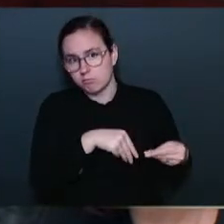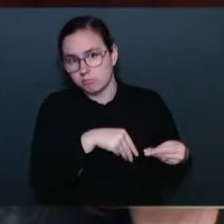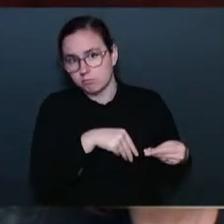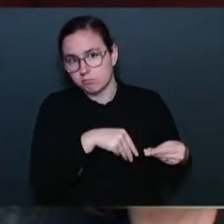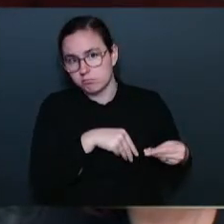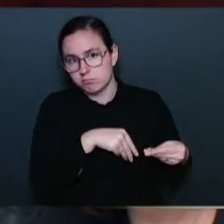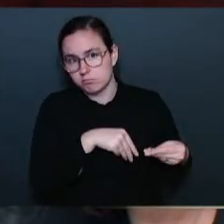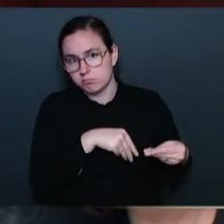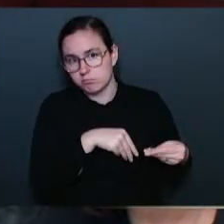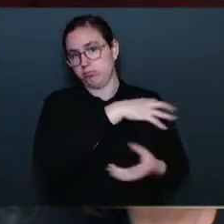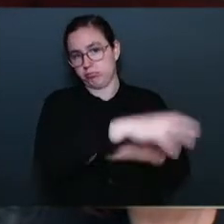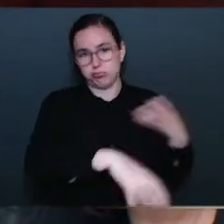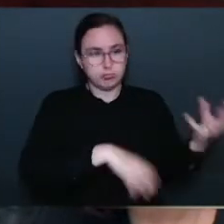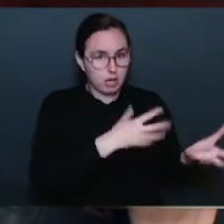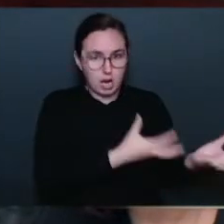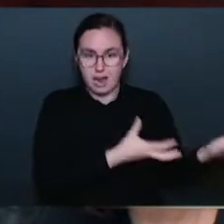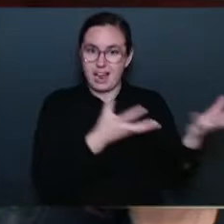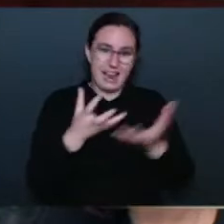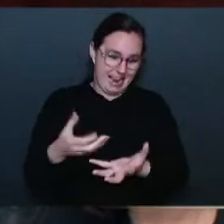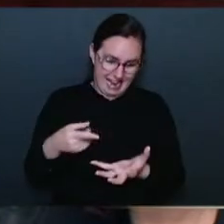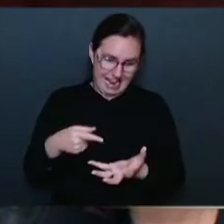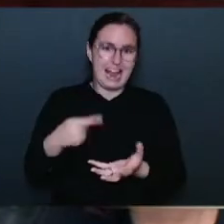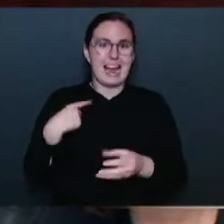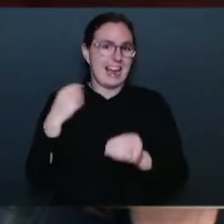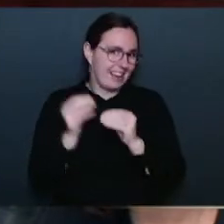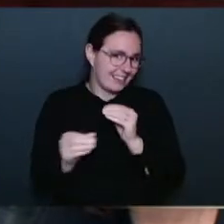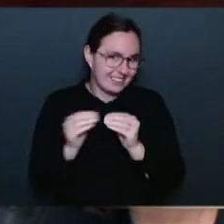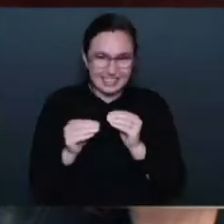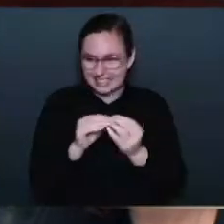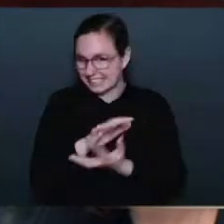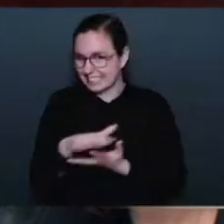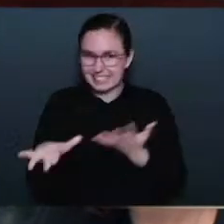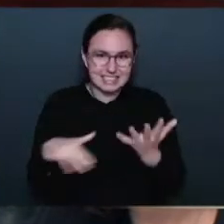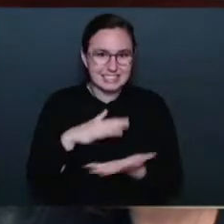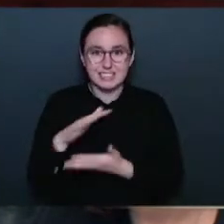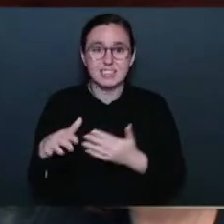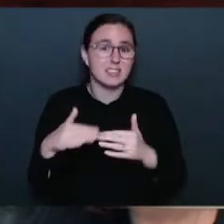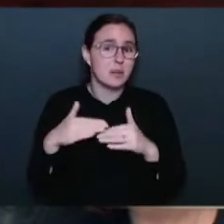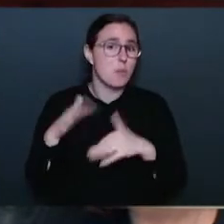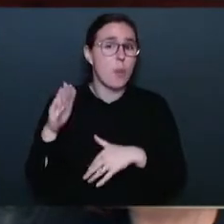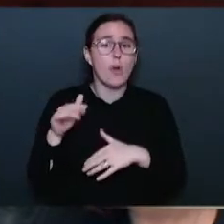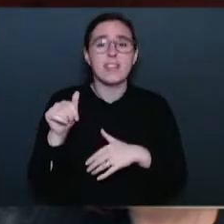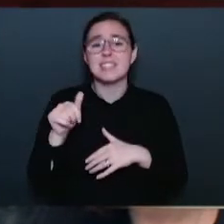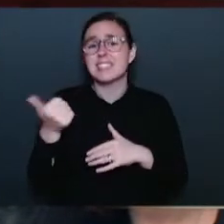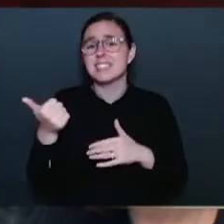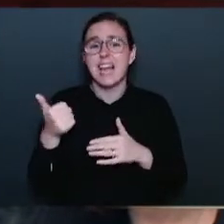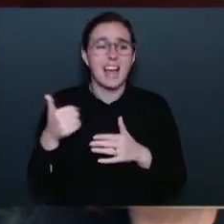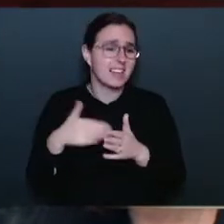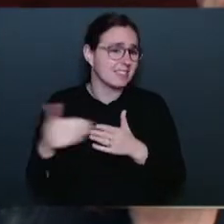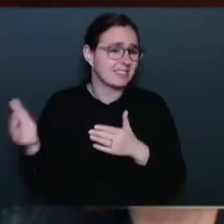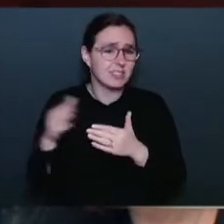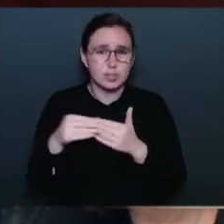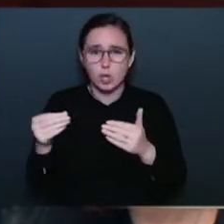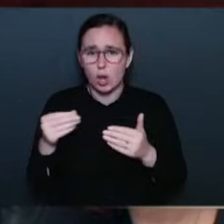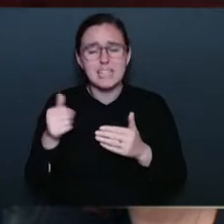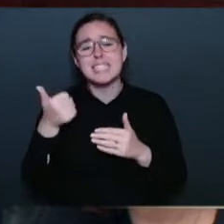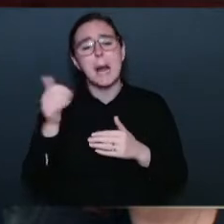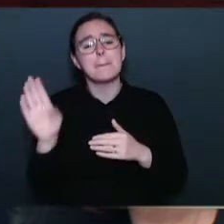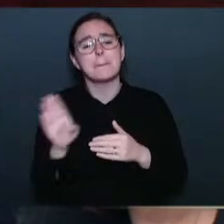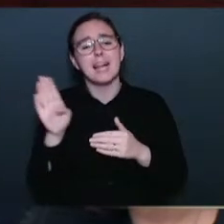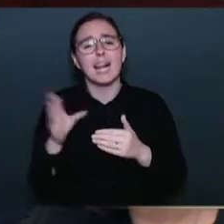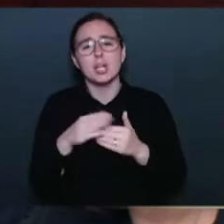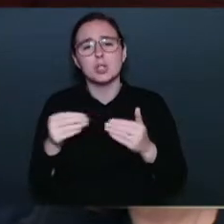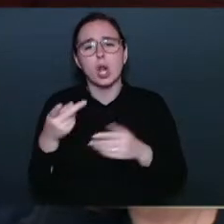capita basis Mr Speaker I'm pleased to say we brought our spending under control we're now comparable on a per capita